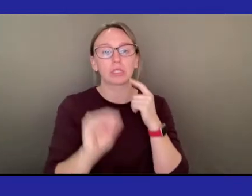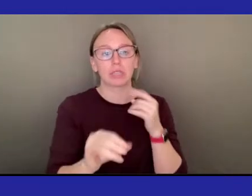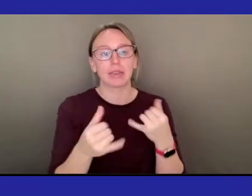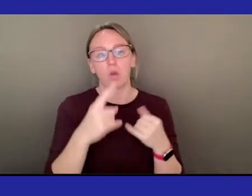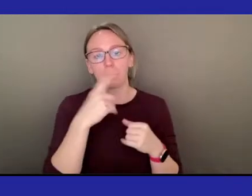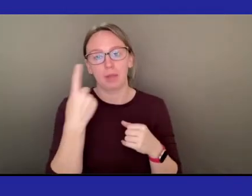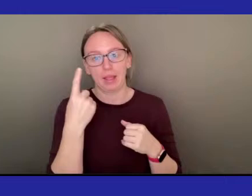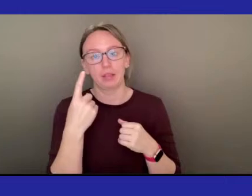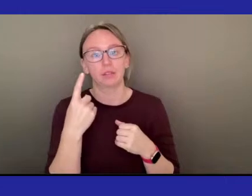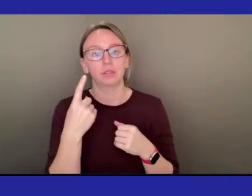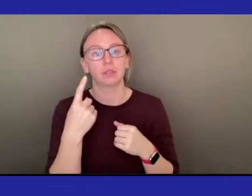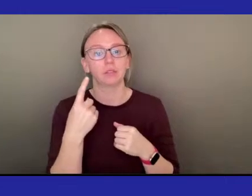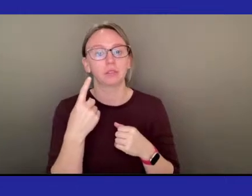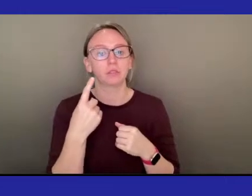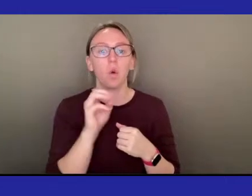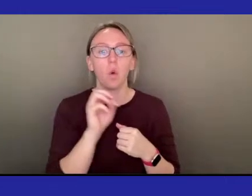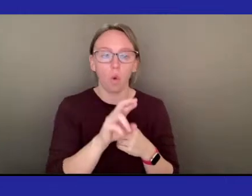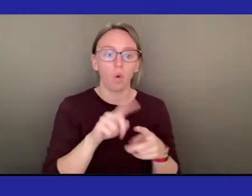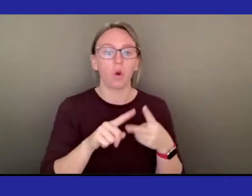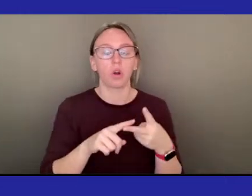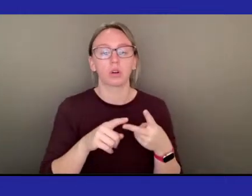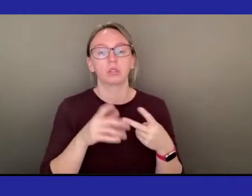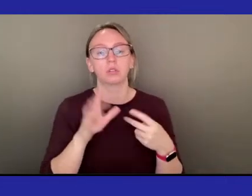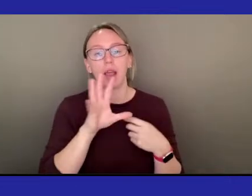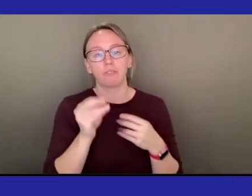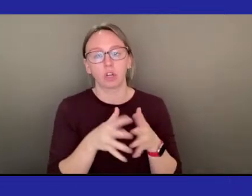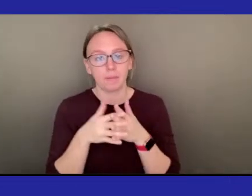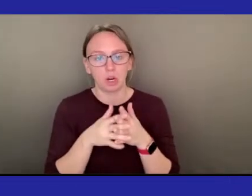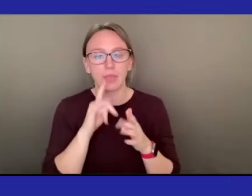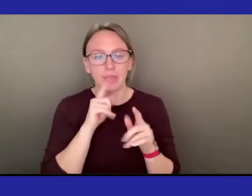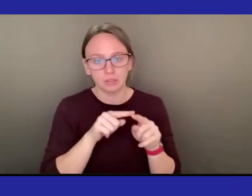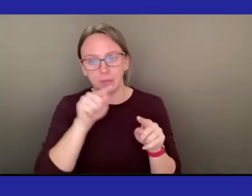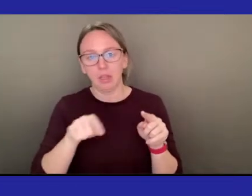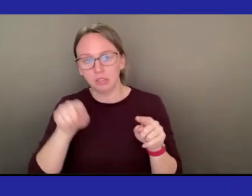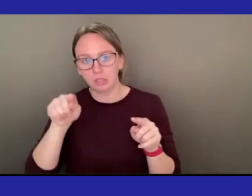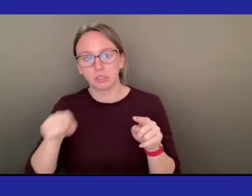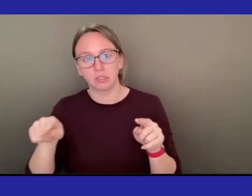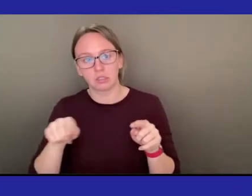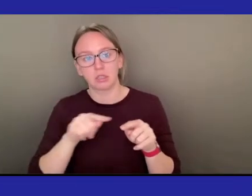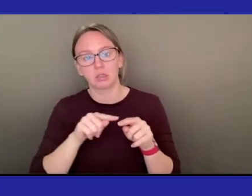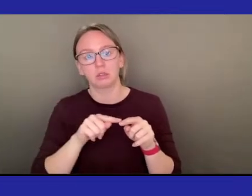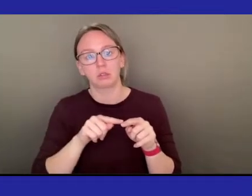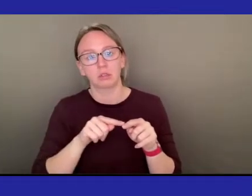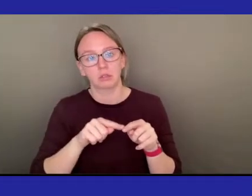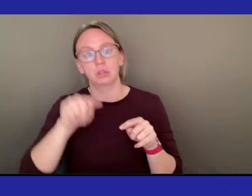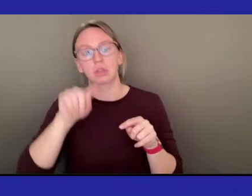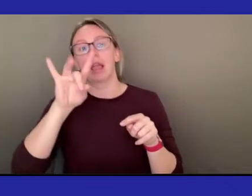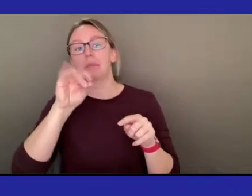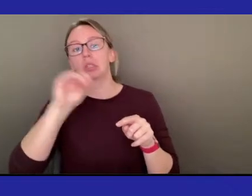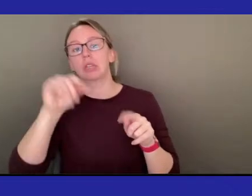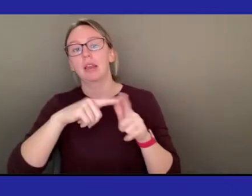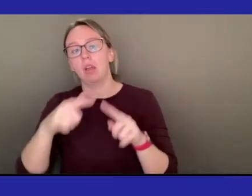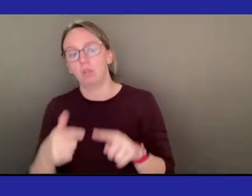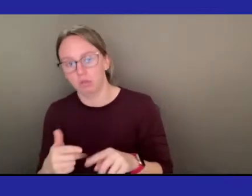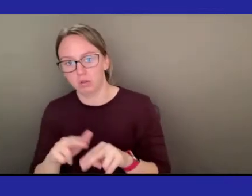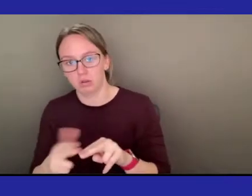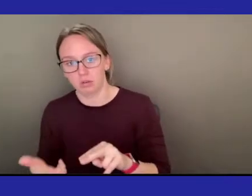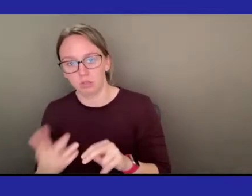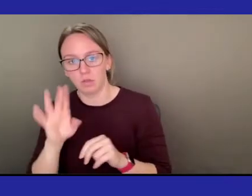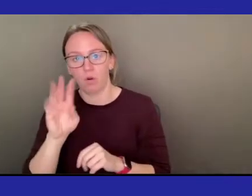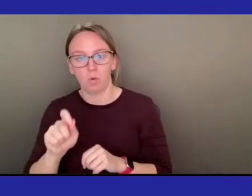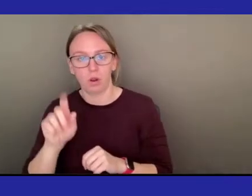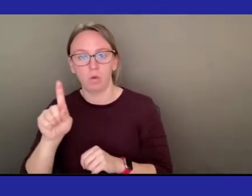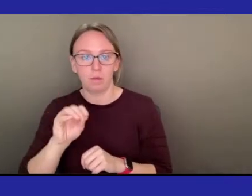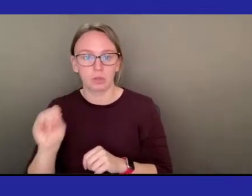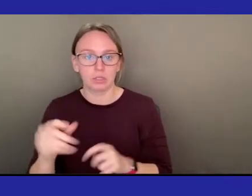to, we had a 8%, and then now back to 4.1, and our Hispanic Latino